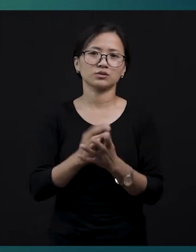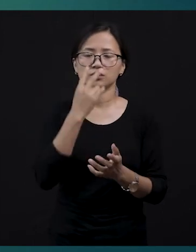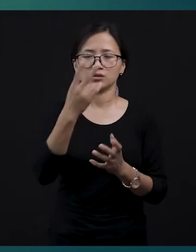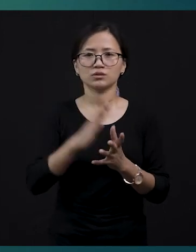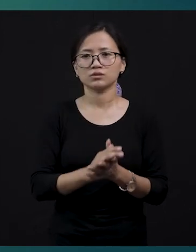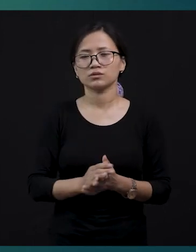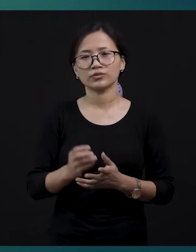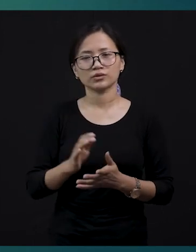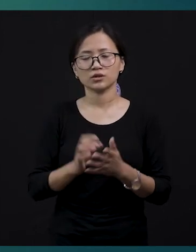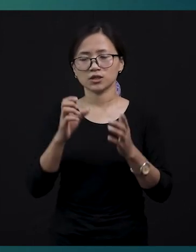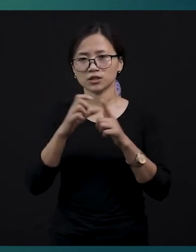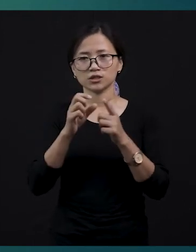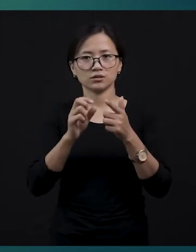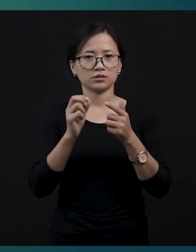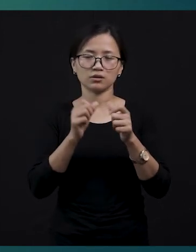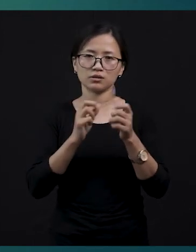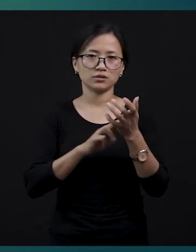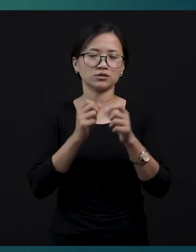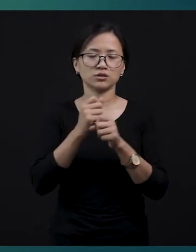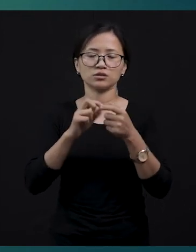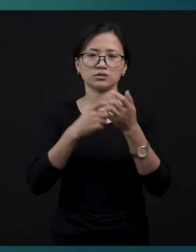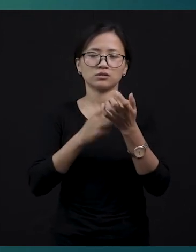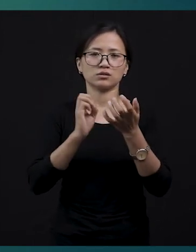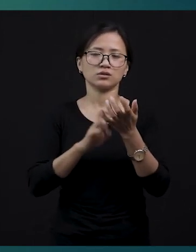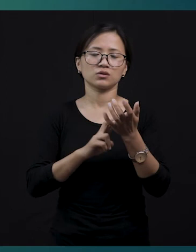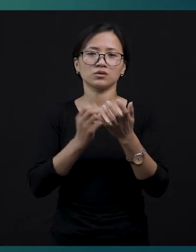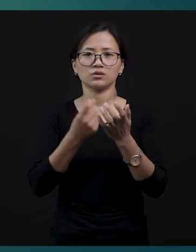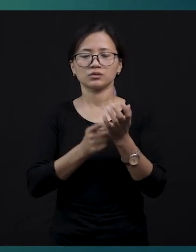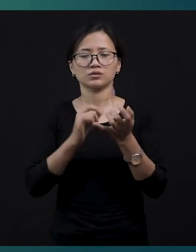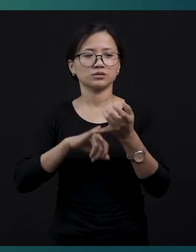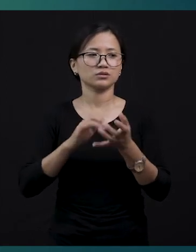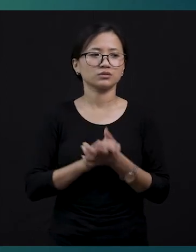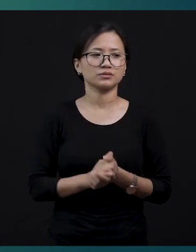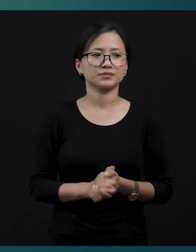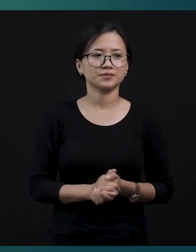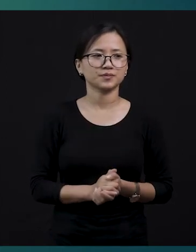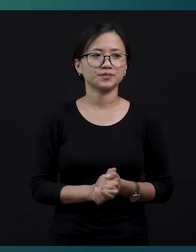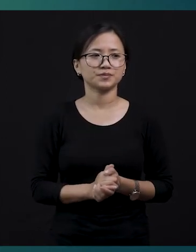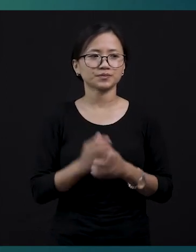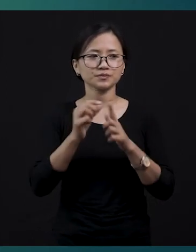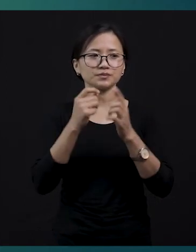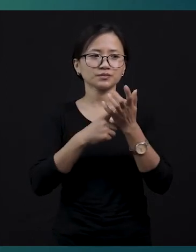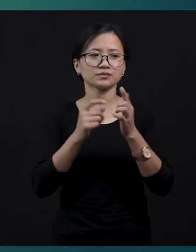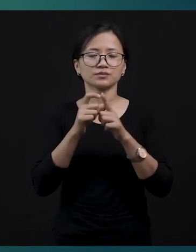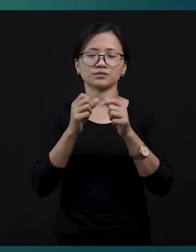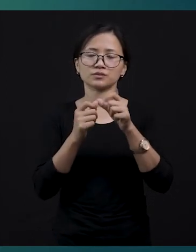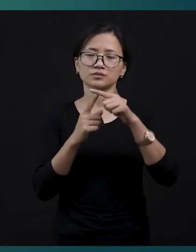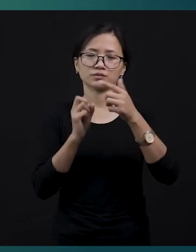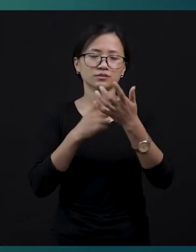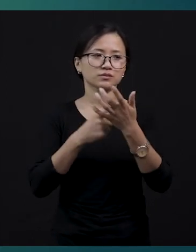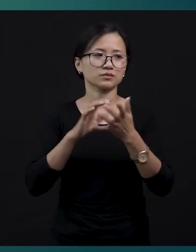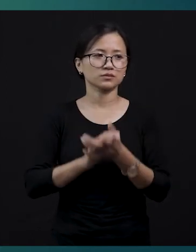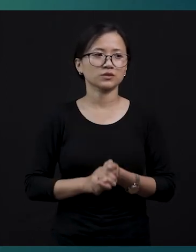out for dangerous predators. That means they would look out if there's any danger around them. And then whenever they go for hunting,